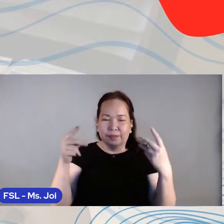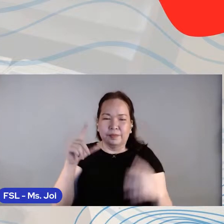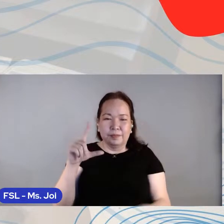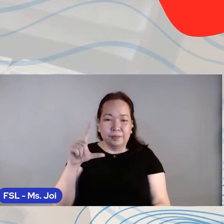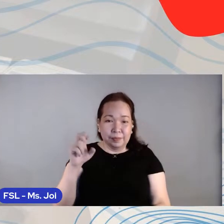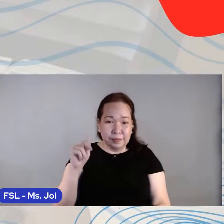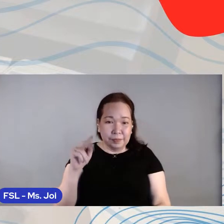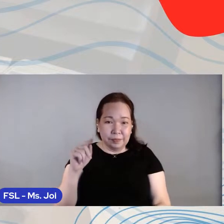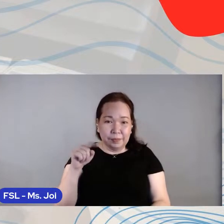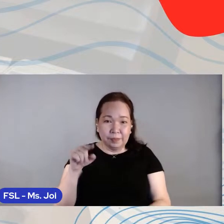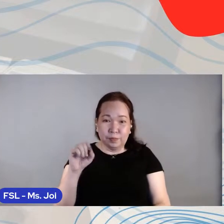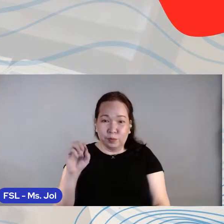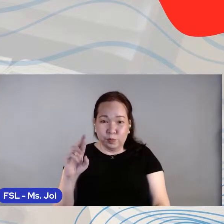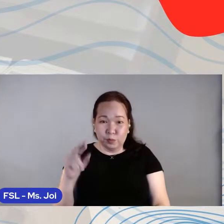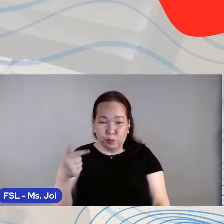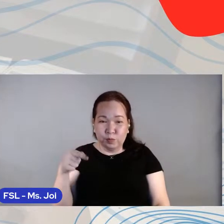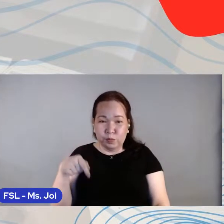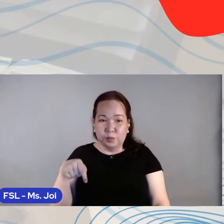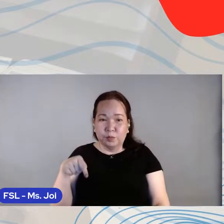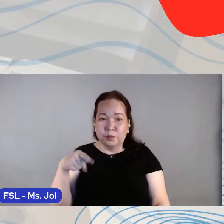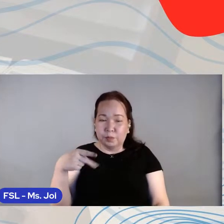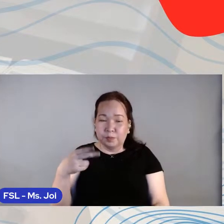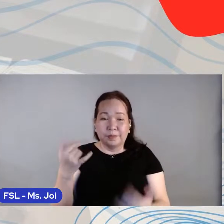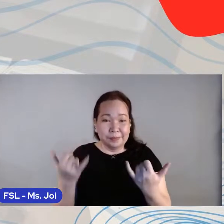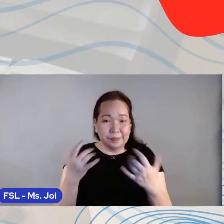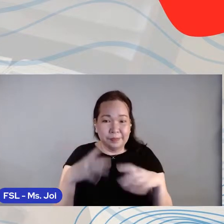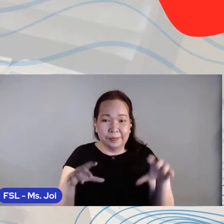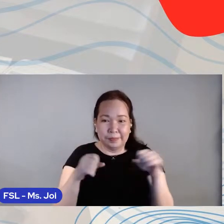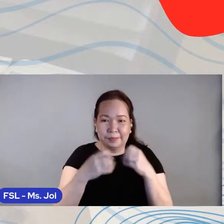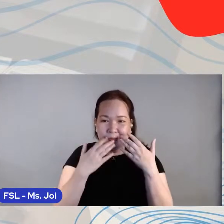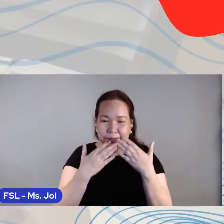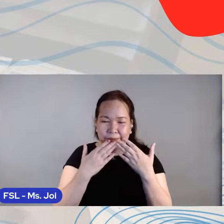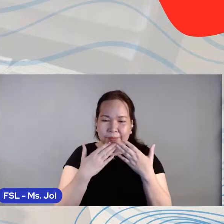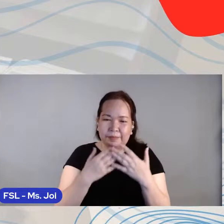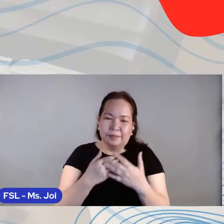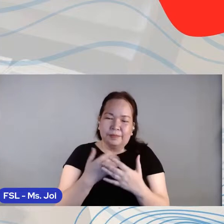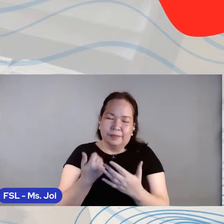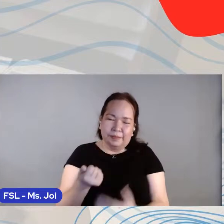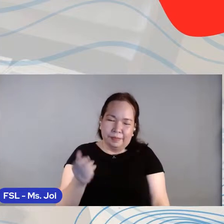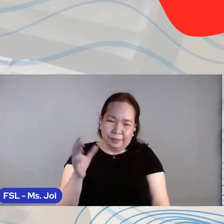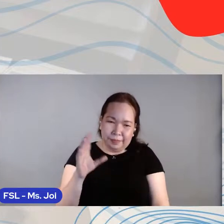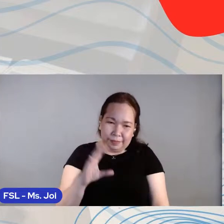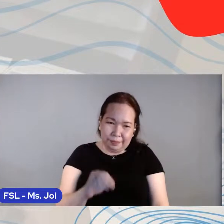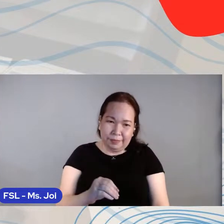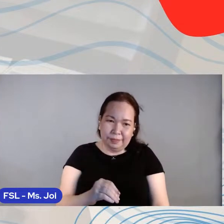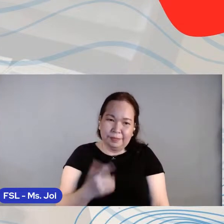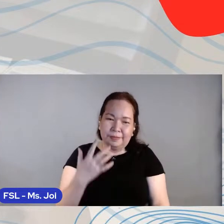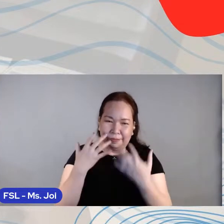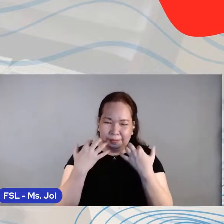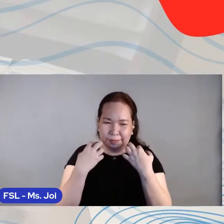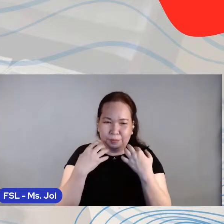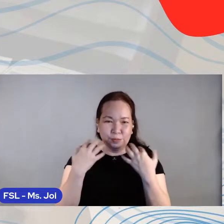lente.org.ph. Yun lamang po para sa gabing ito. Maraming salamat sa pakikinig.